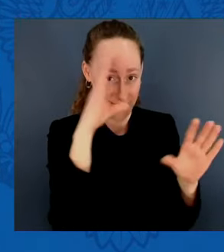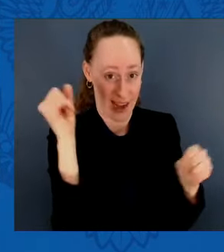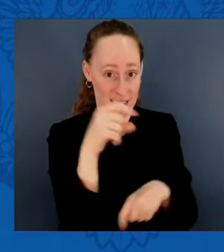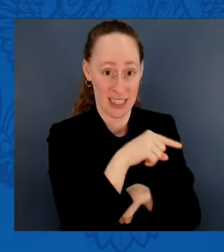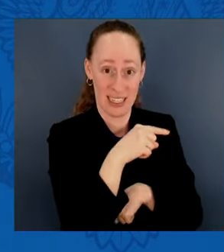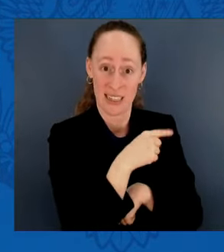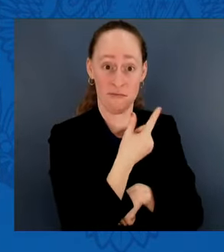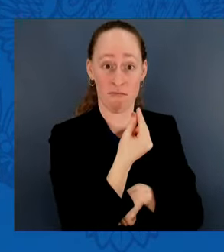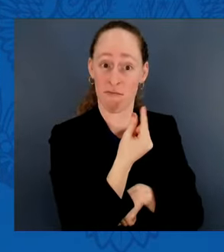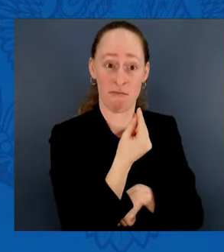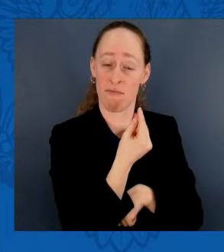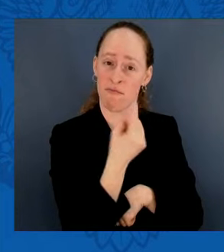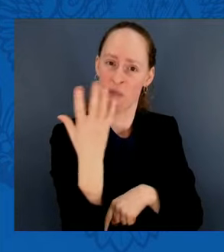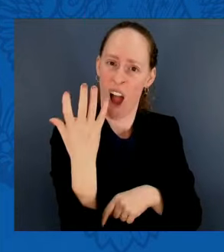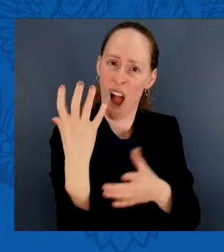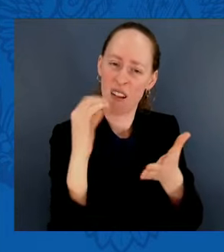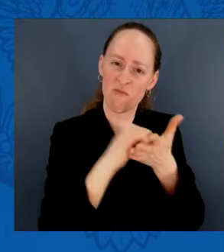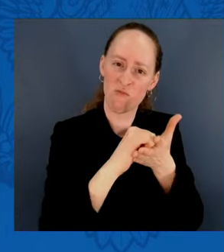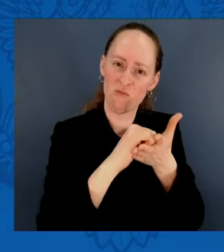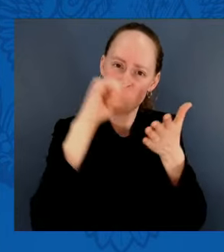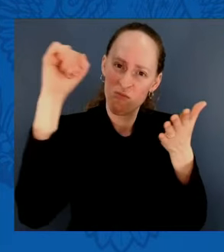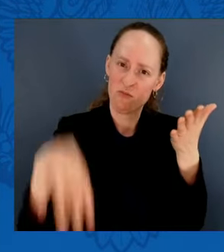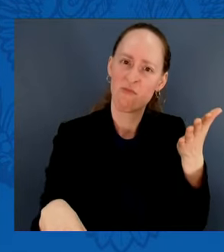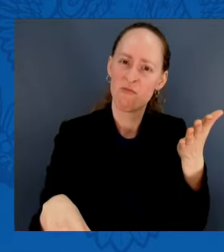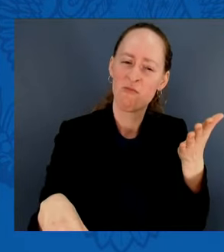repealing the Affordable Care Act.